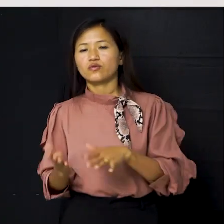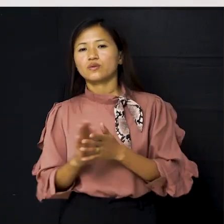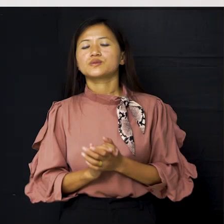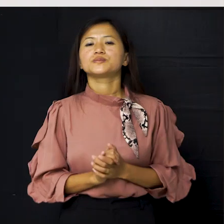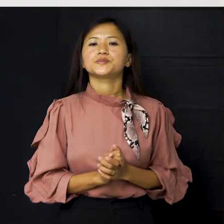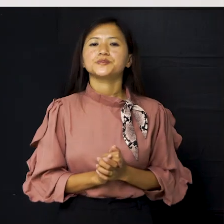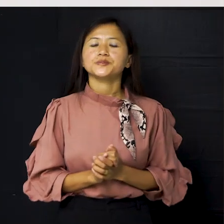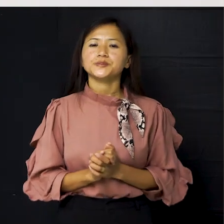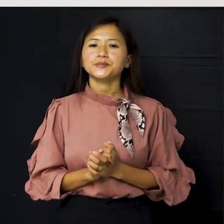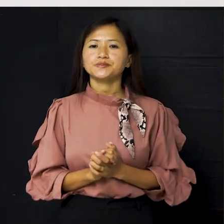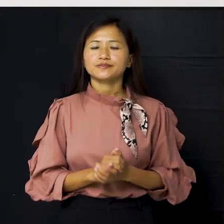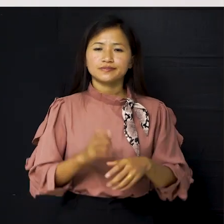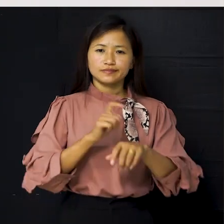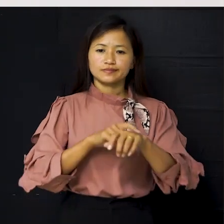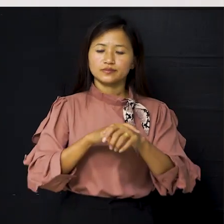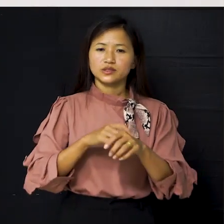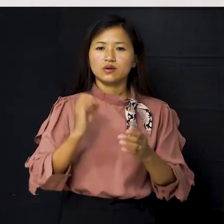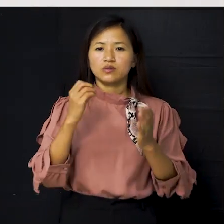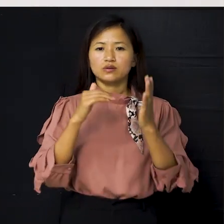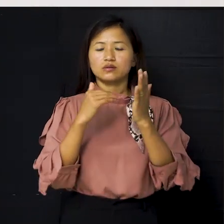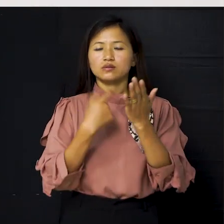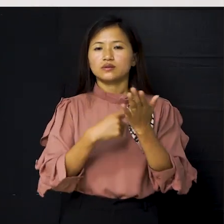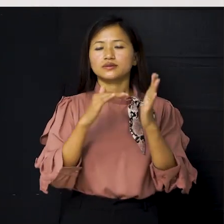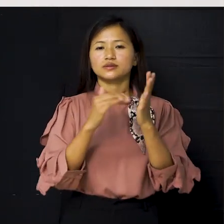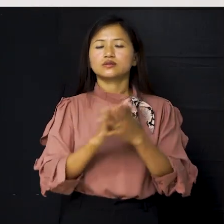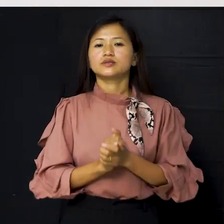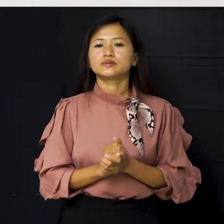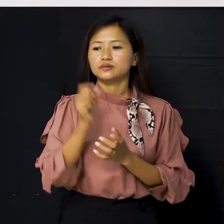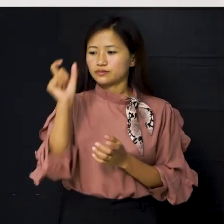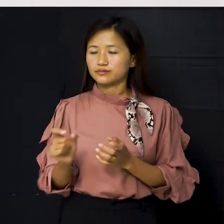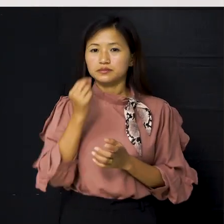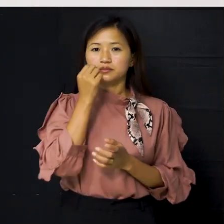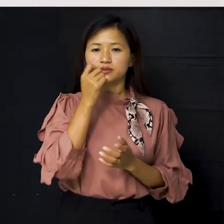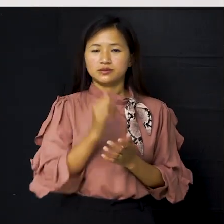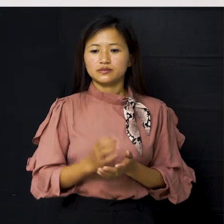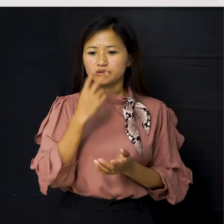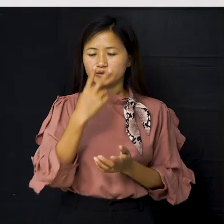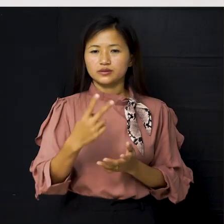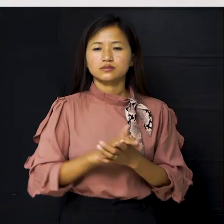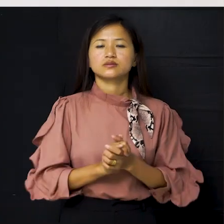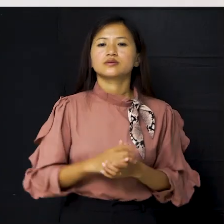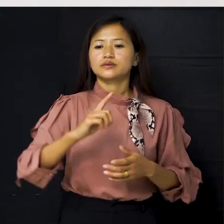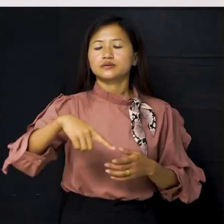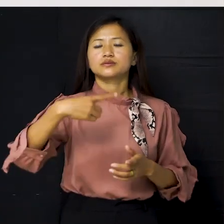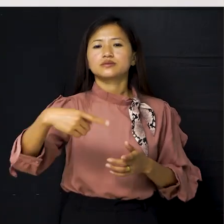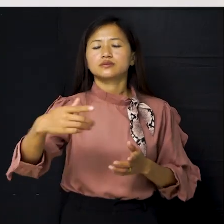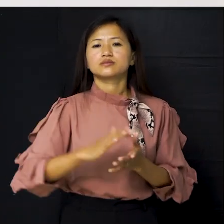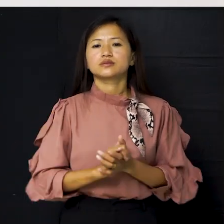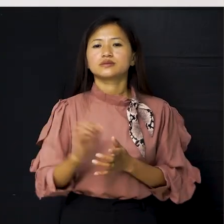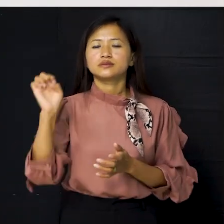if during the times of Aurangzeb, if these causes were checked, they might have continued